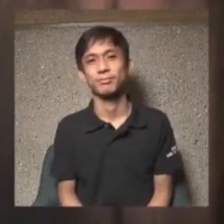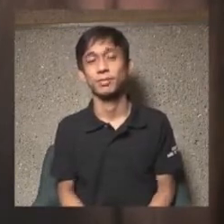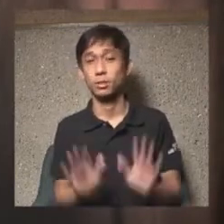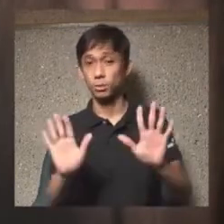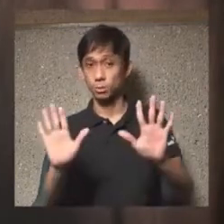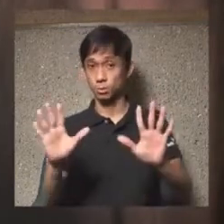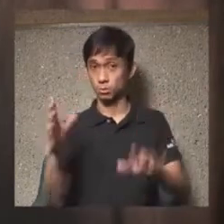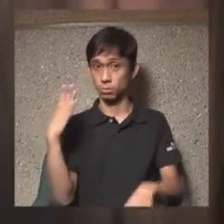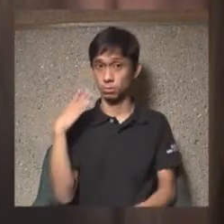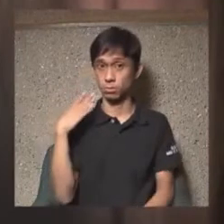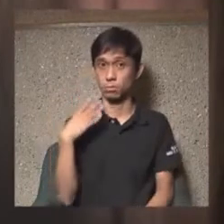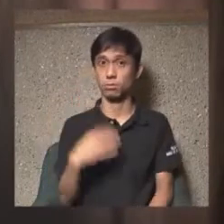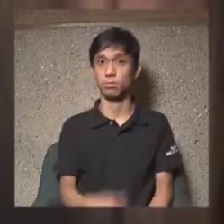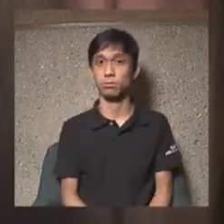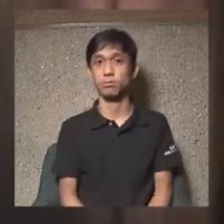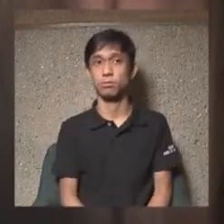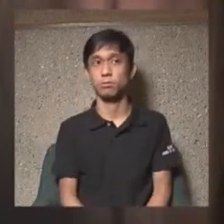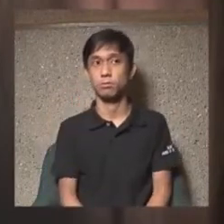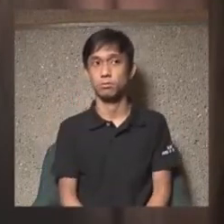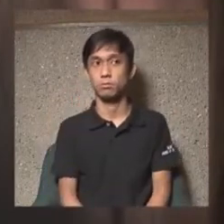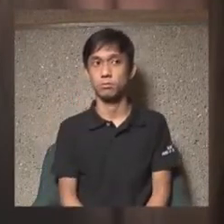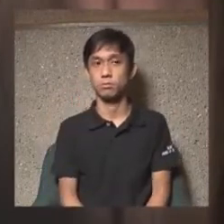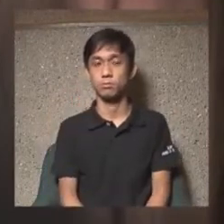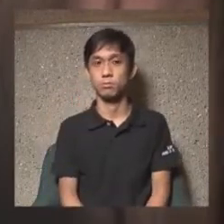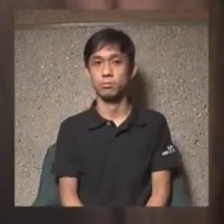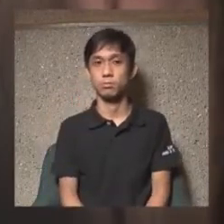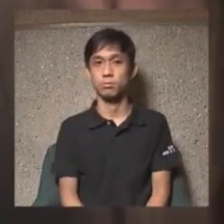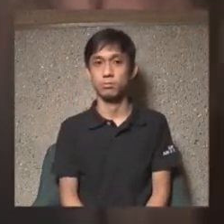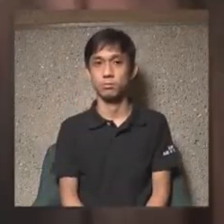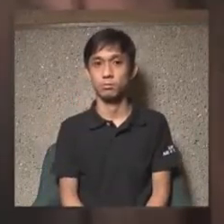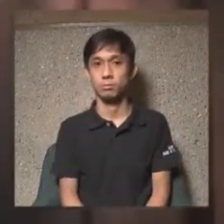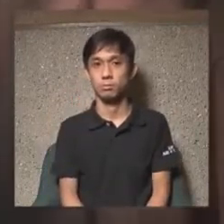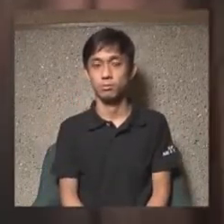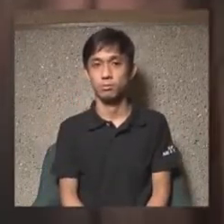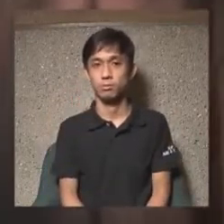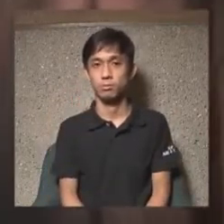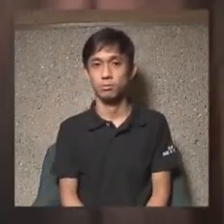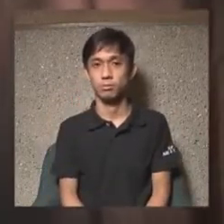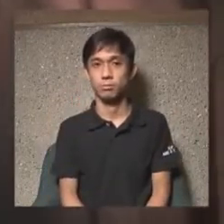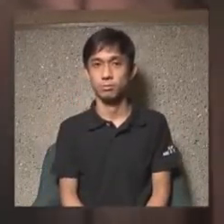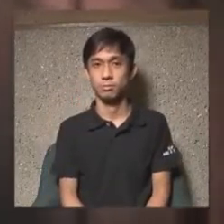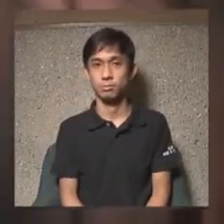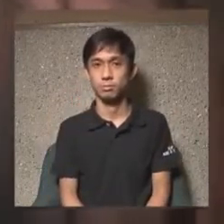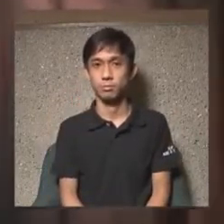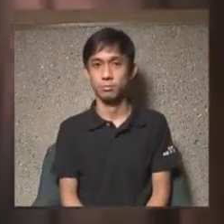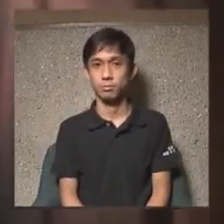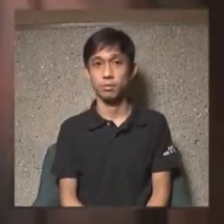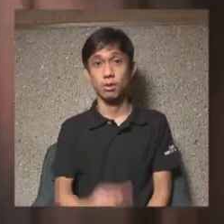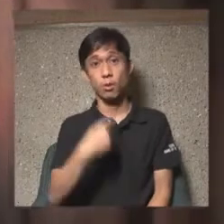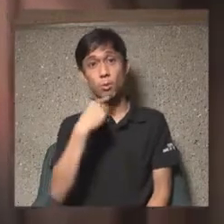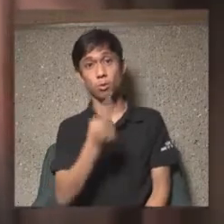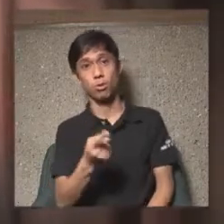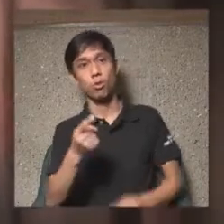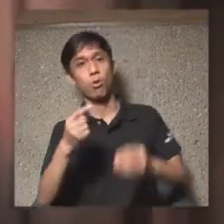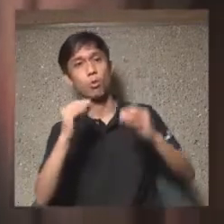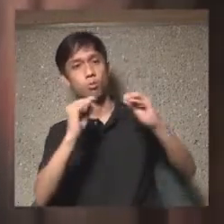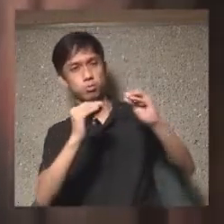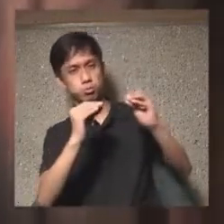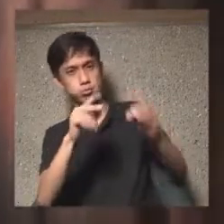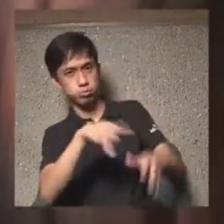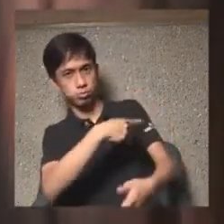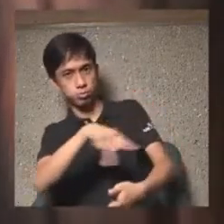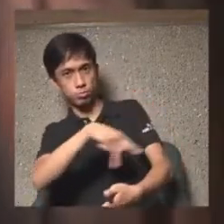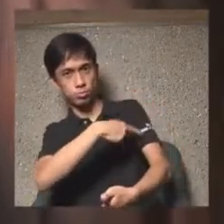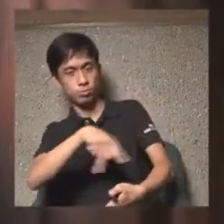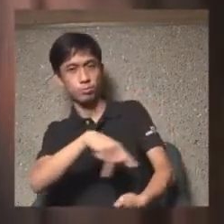She said something like, I don't even fully remember. She said something, Didoy, sumunod ka lang.